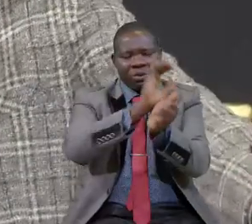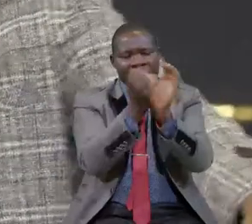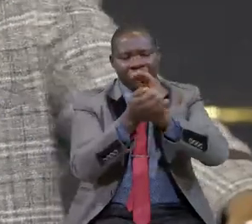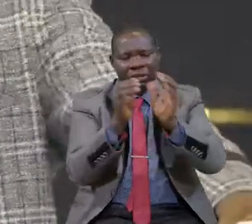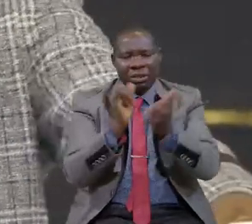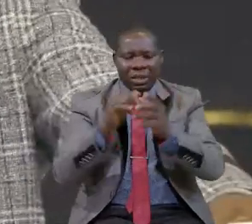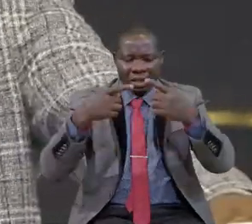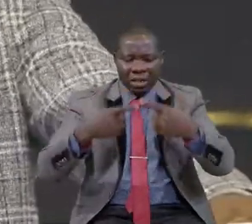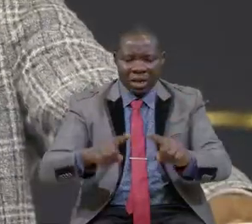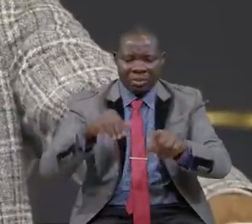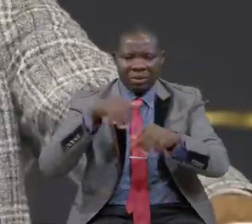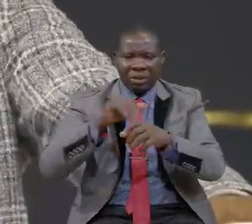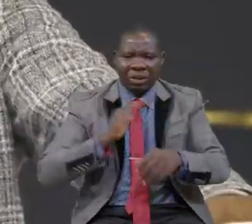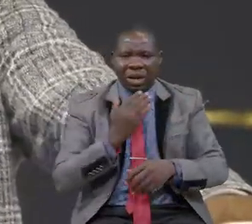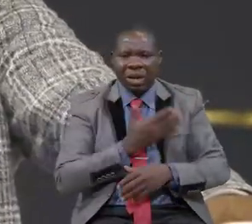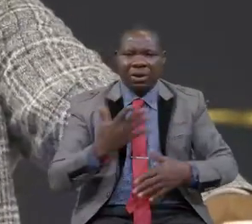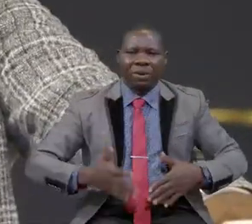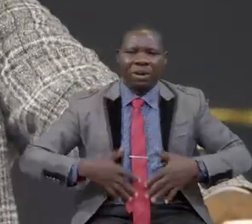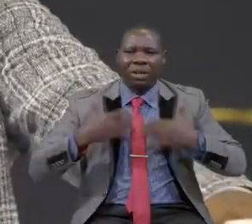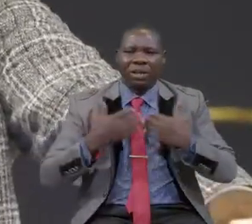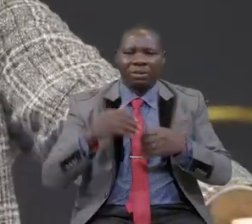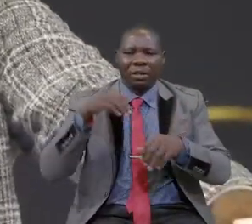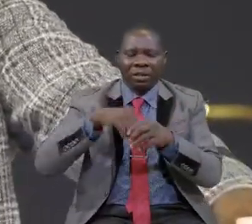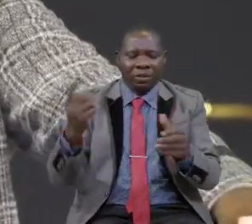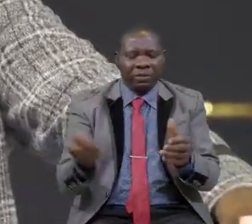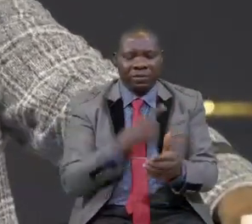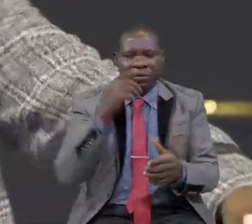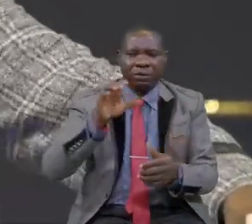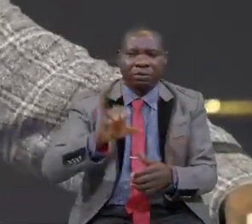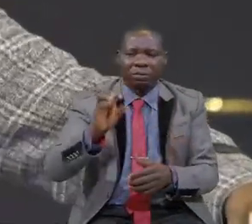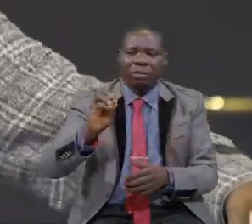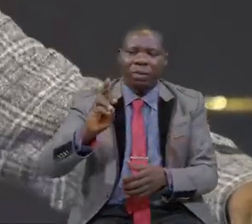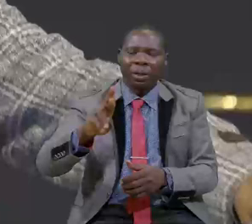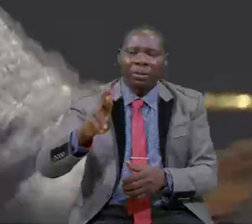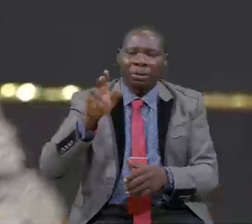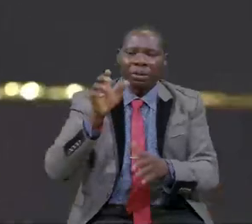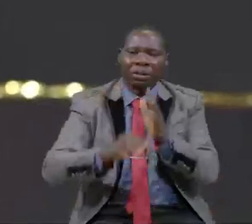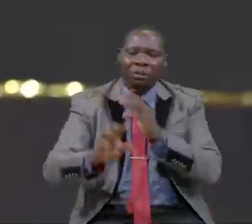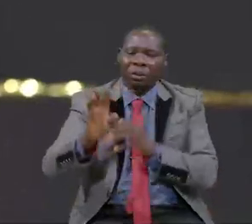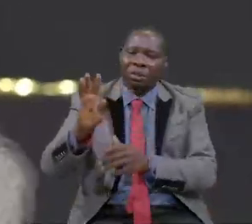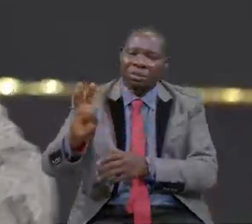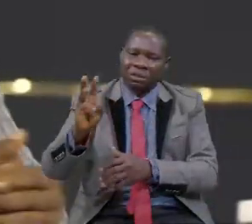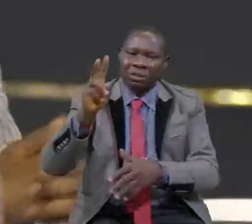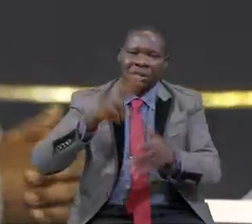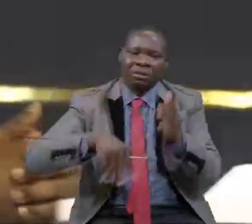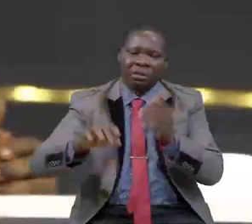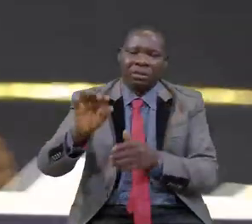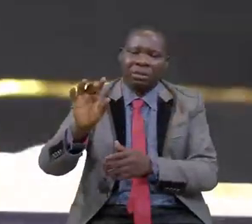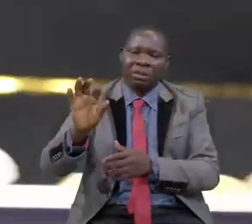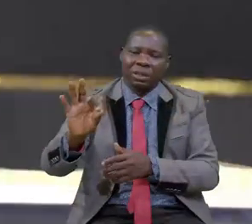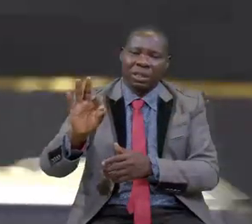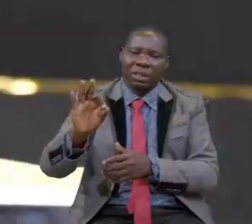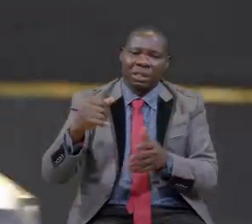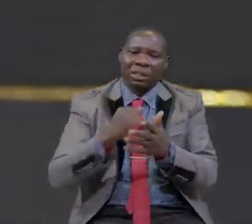our lives. We're looking at 1 Corinthians chapter 6. Reading from verse 9, it